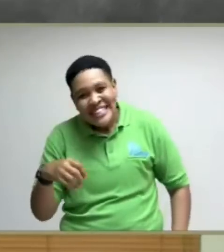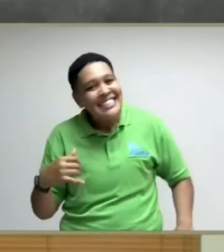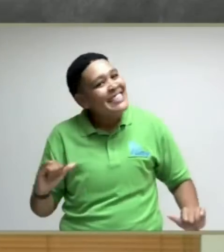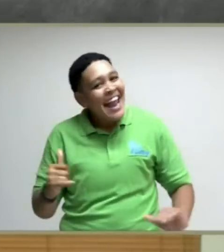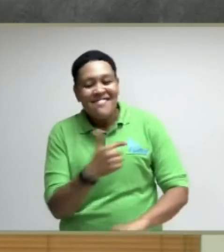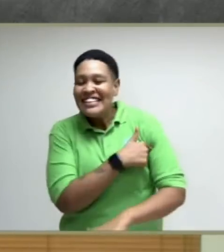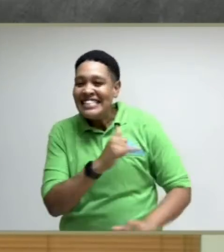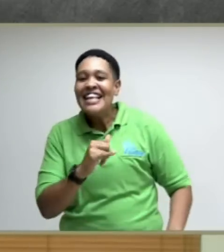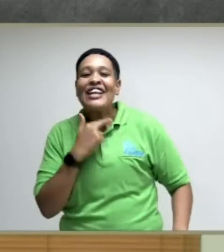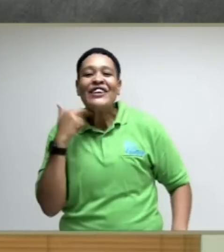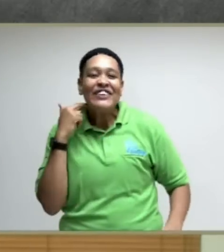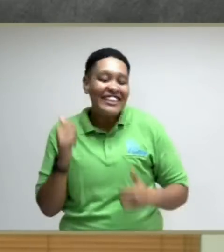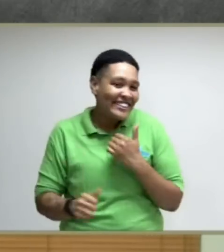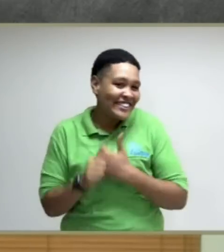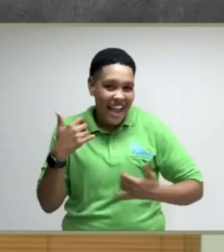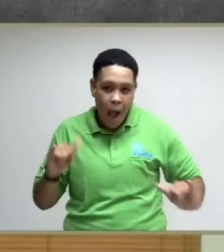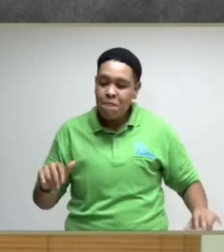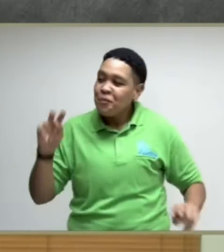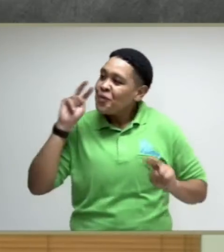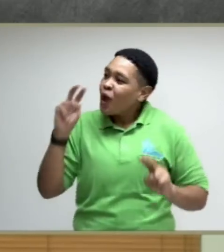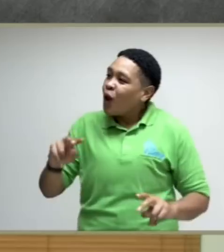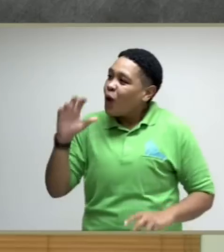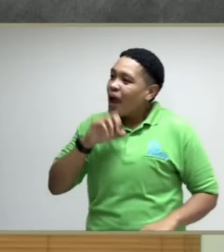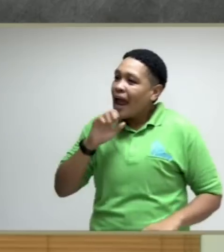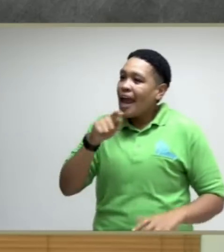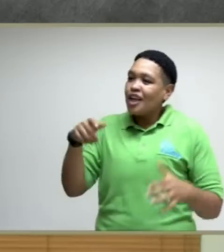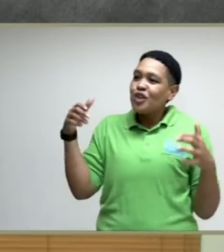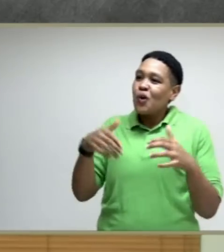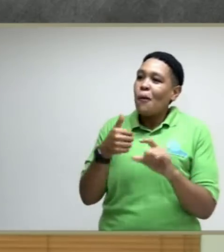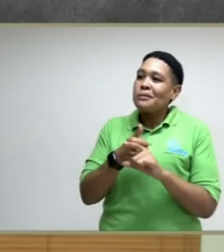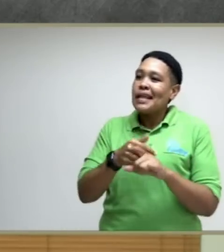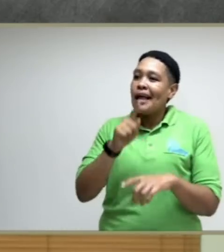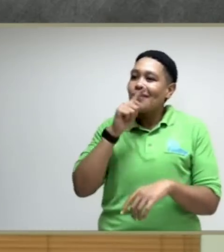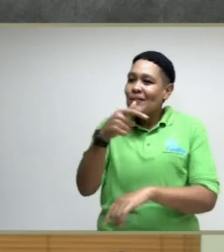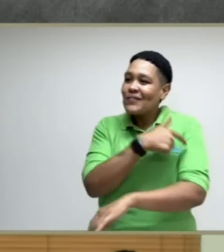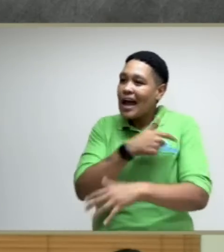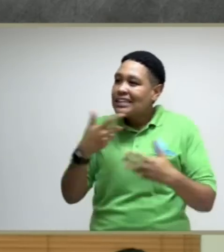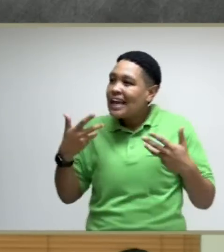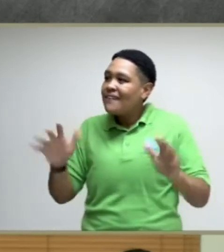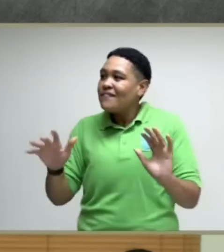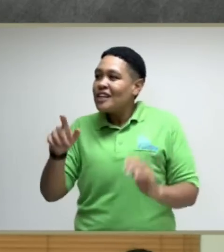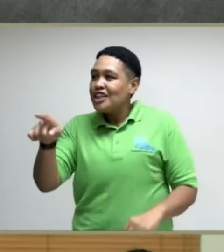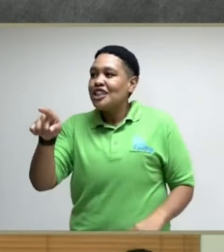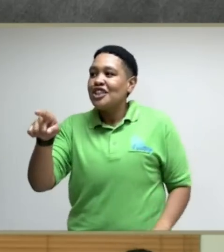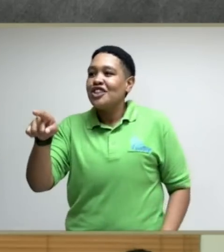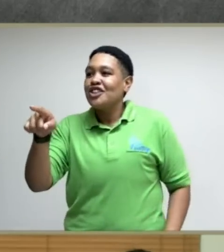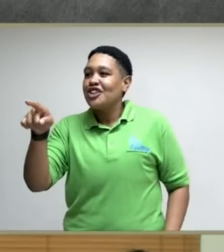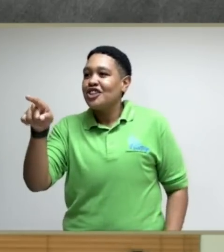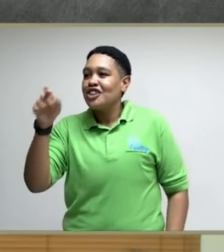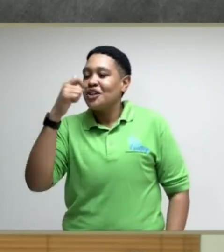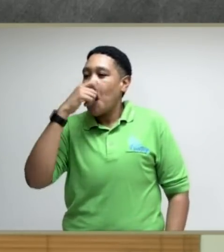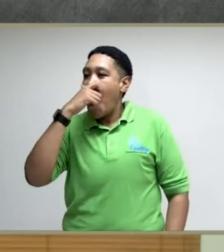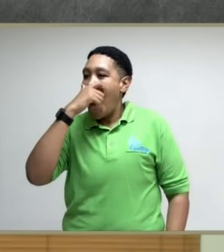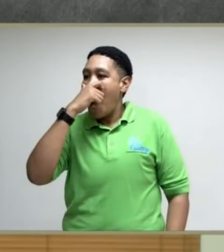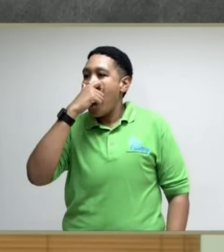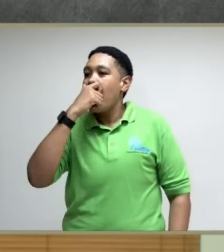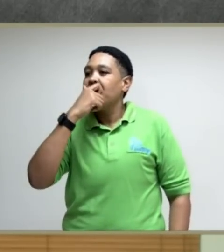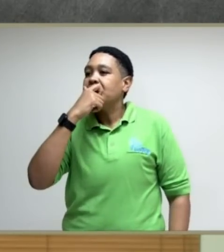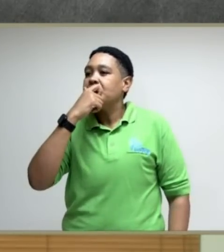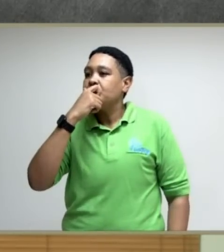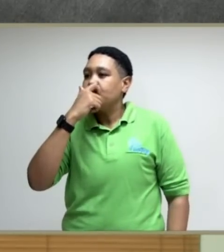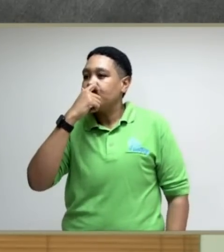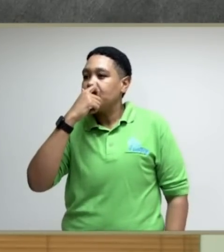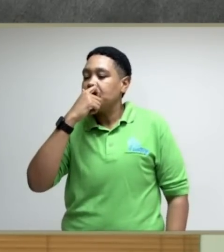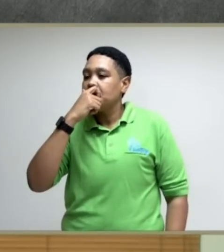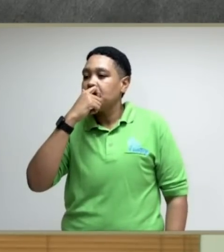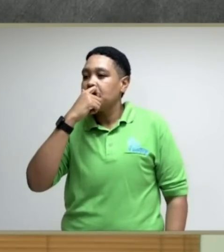And this just looks at the age groups that have been vaccinated, and you can see that the 60